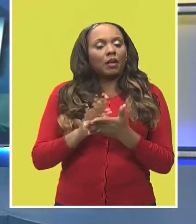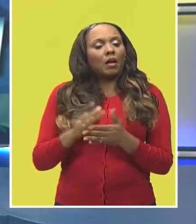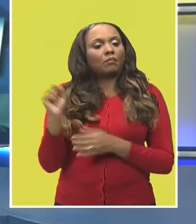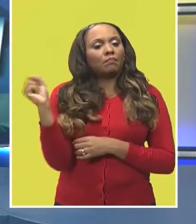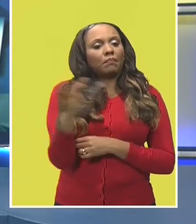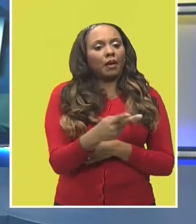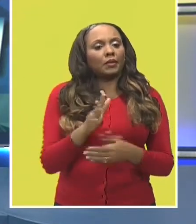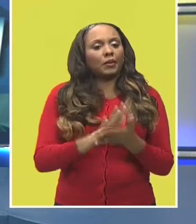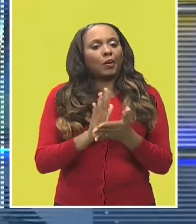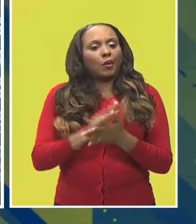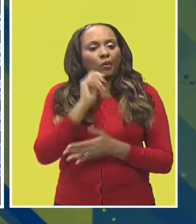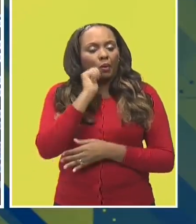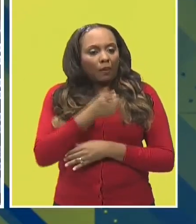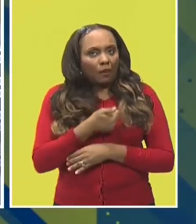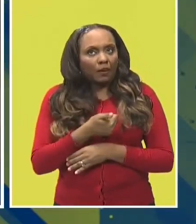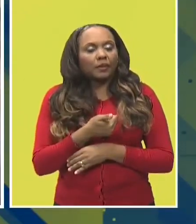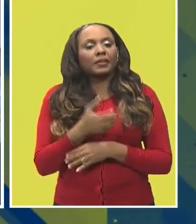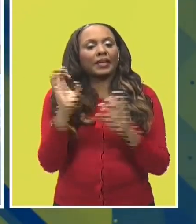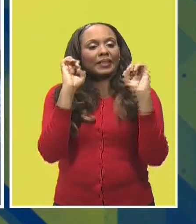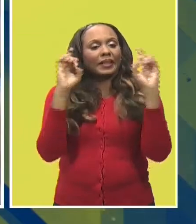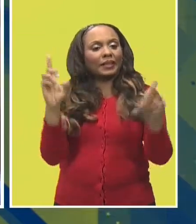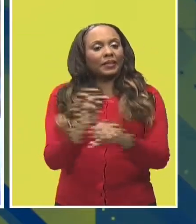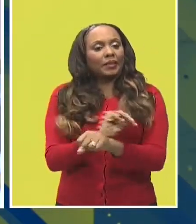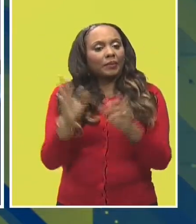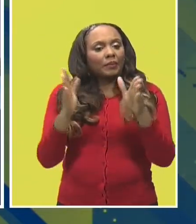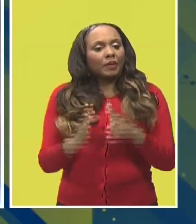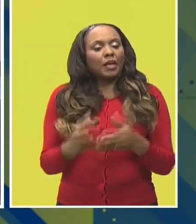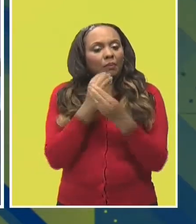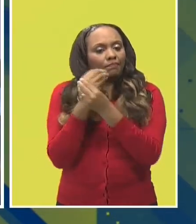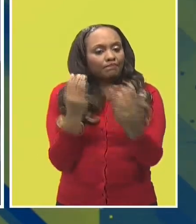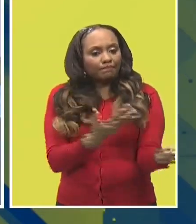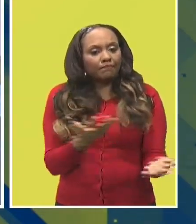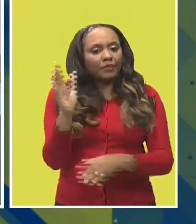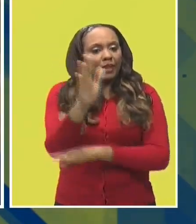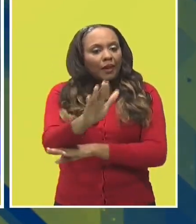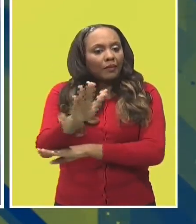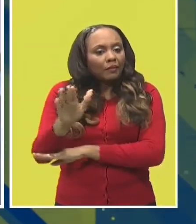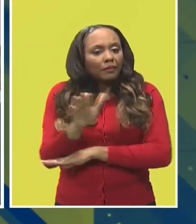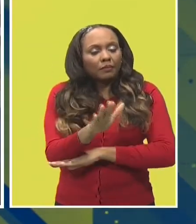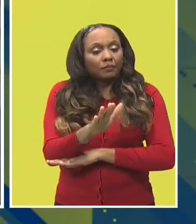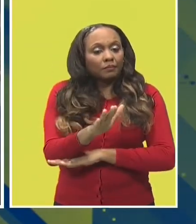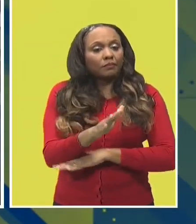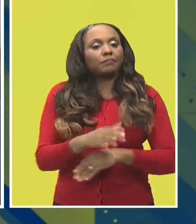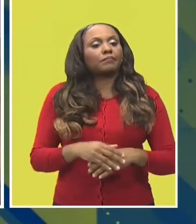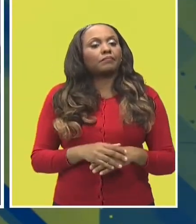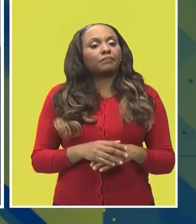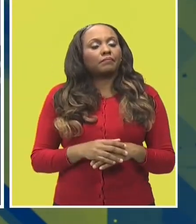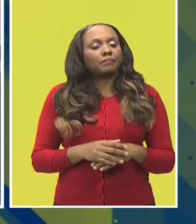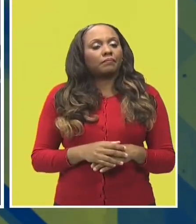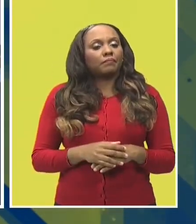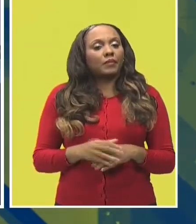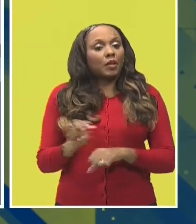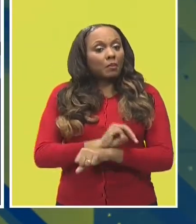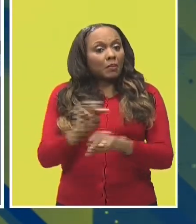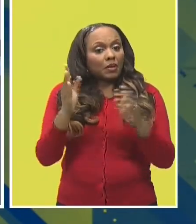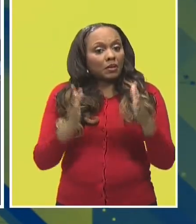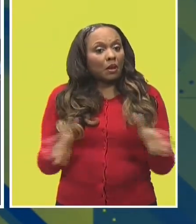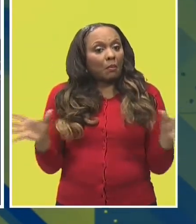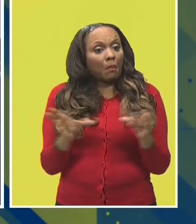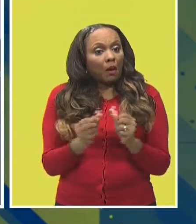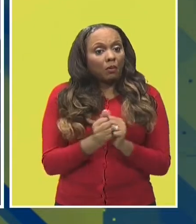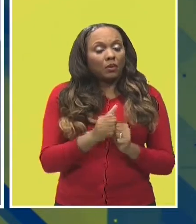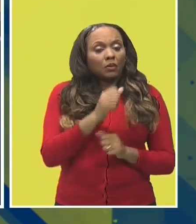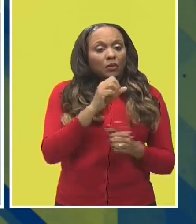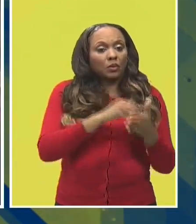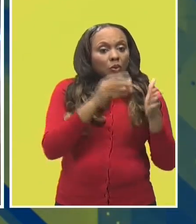that institution from tomorrow. Education Minister Santia Bradshaw broke the news late this afternoon after a meeting with some students,